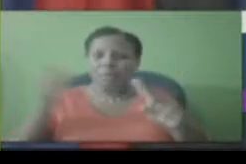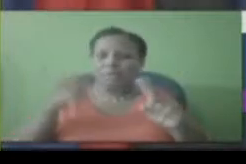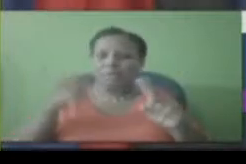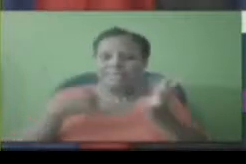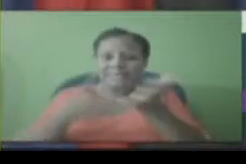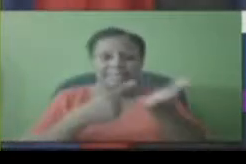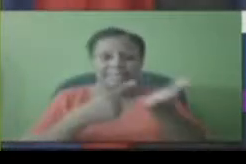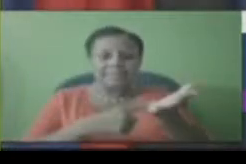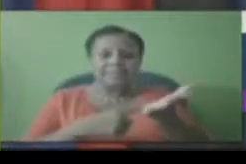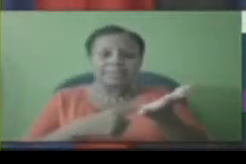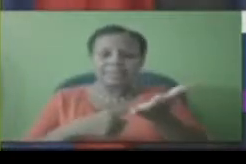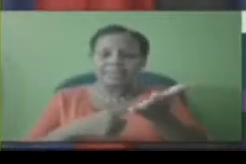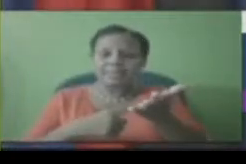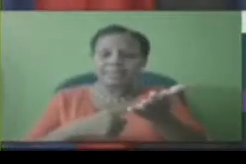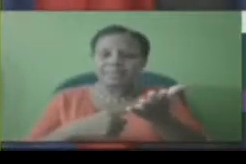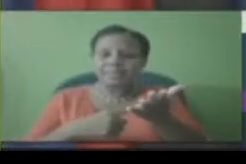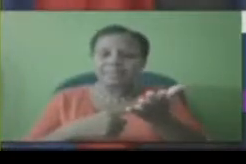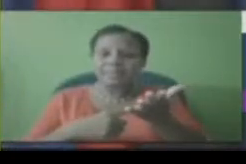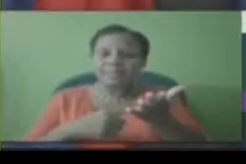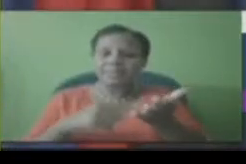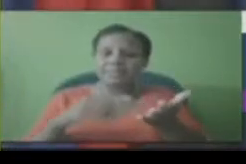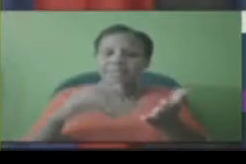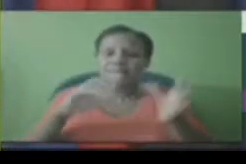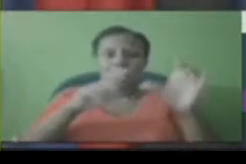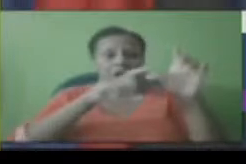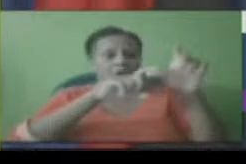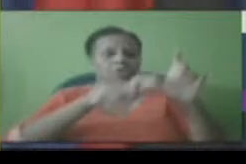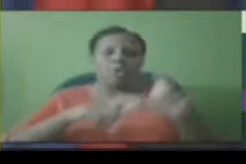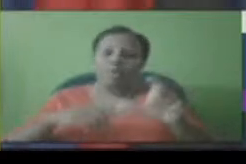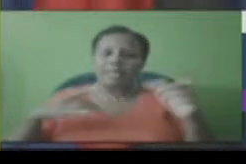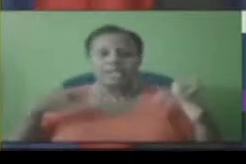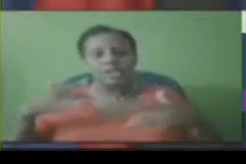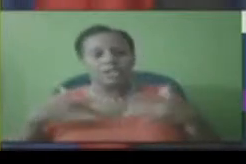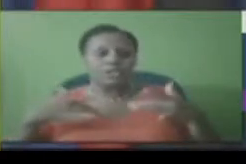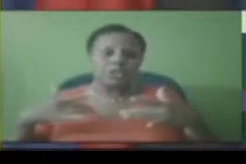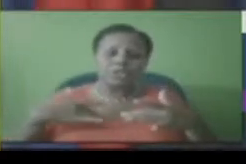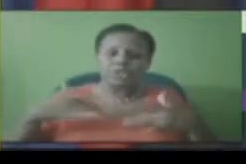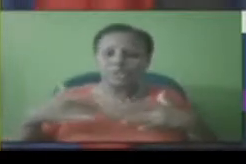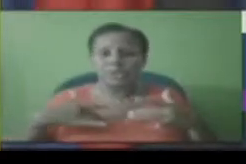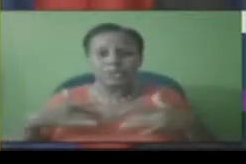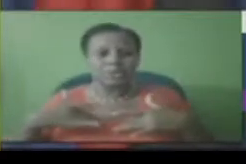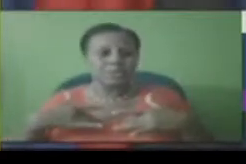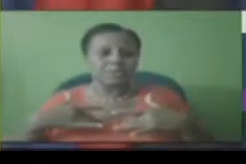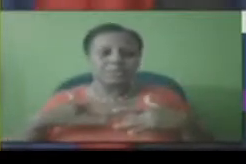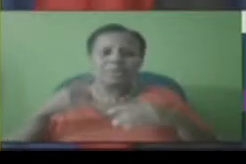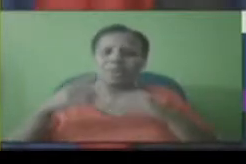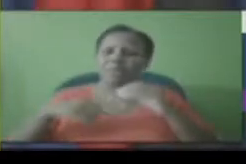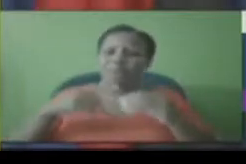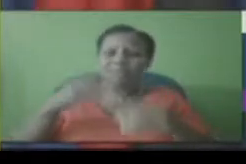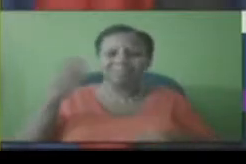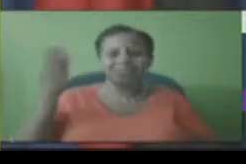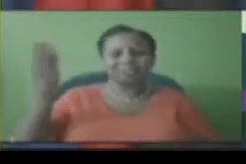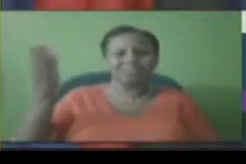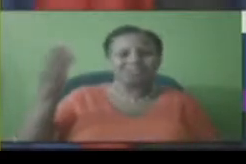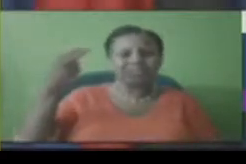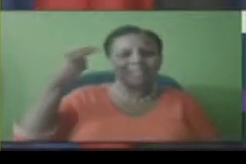CARICOM's concern and involvement in the Haitian situation. And